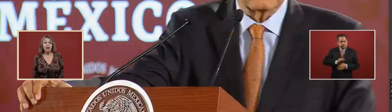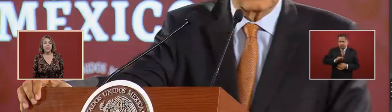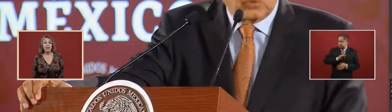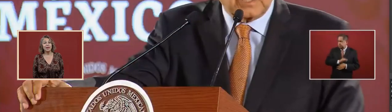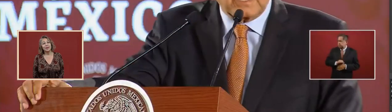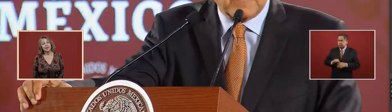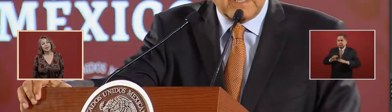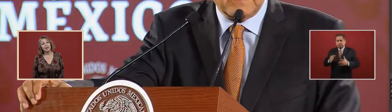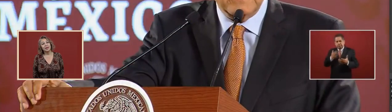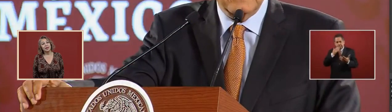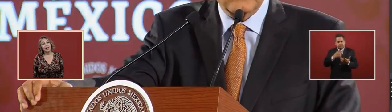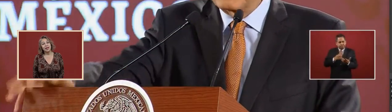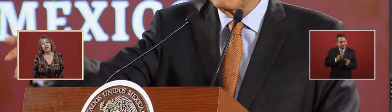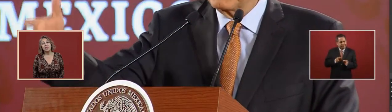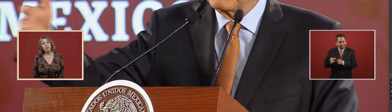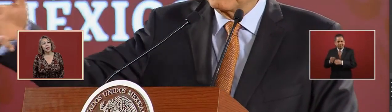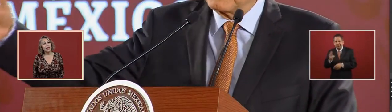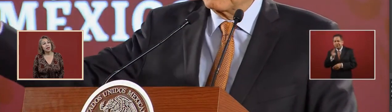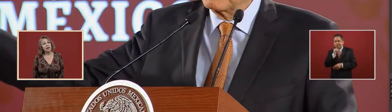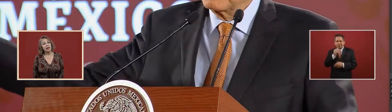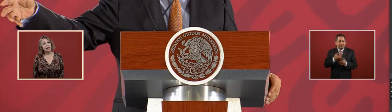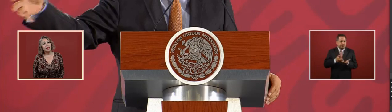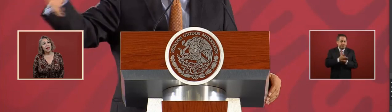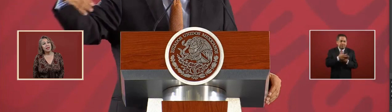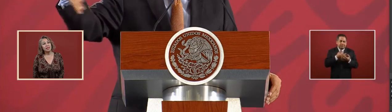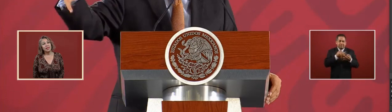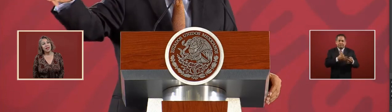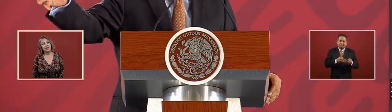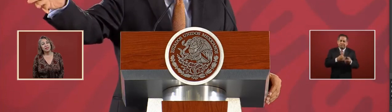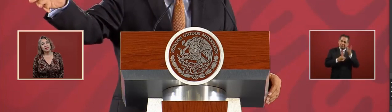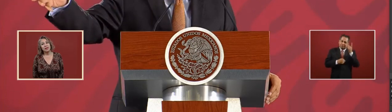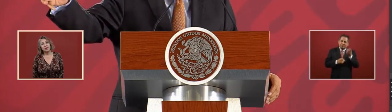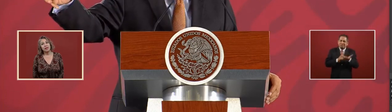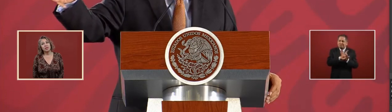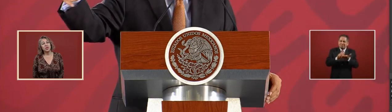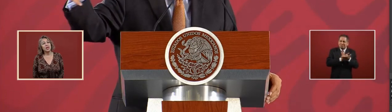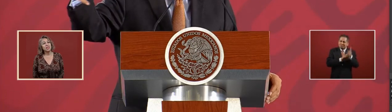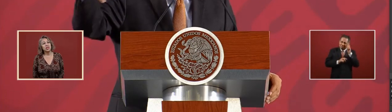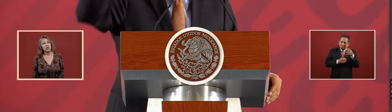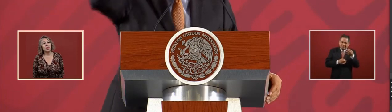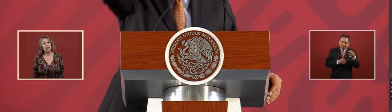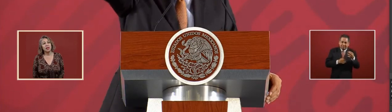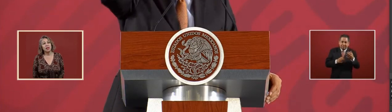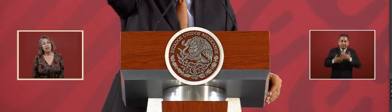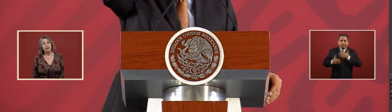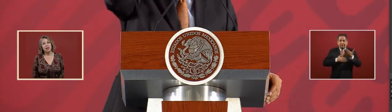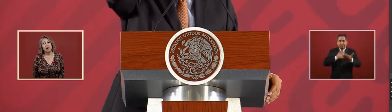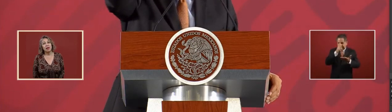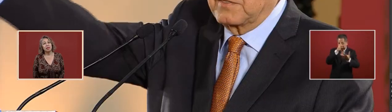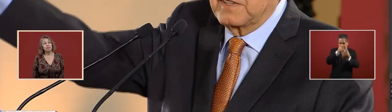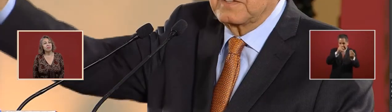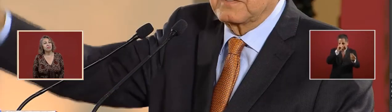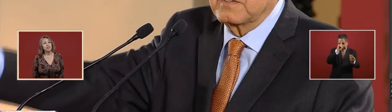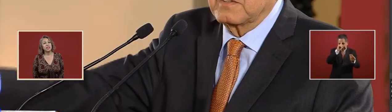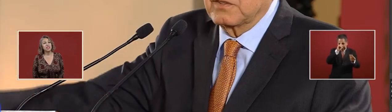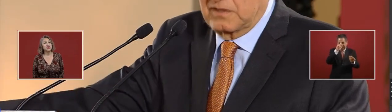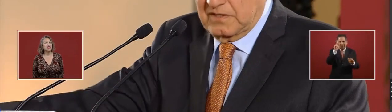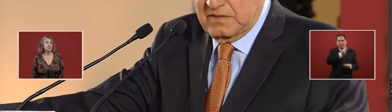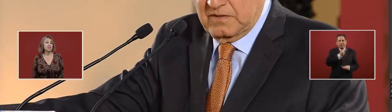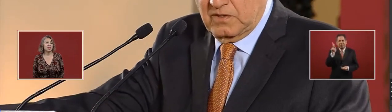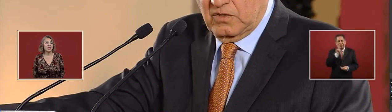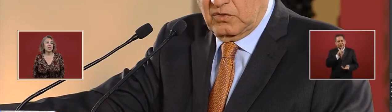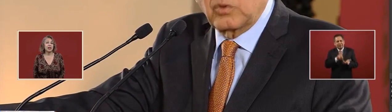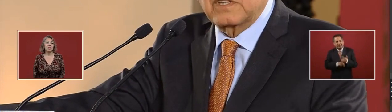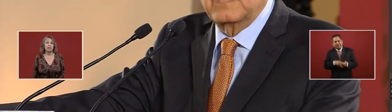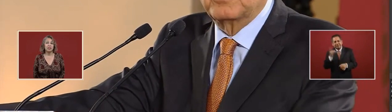be happy de otra manera, in no another way, efímera, not that transitoria, transitory, sino se puede ser feliz,